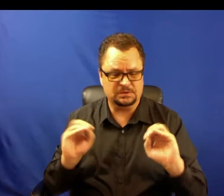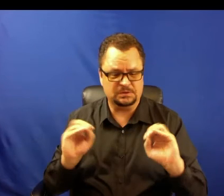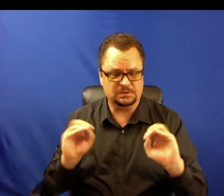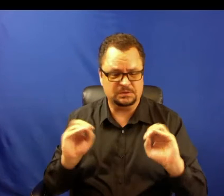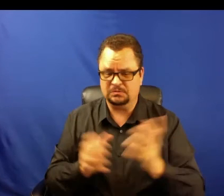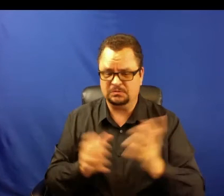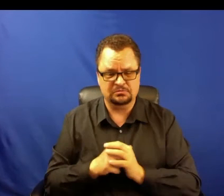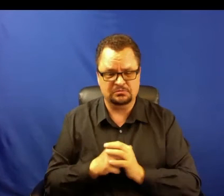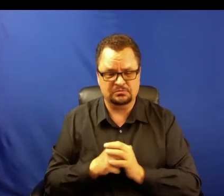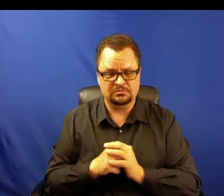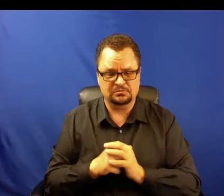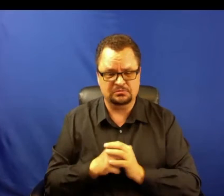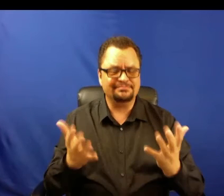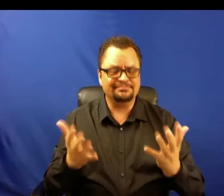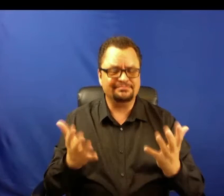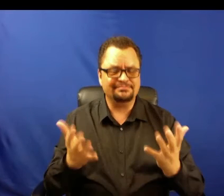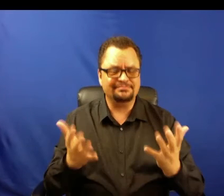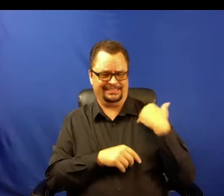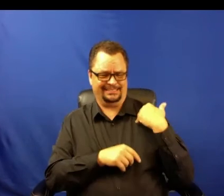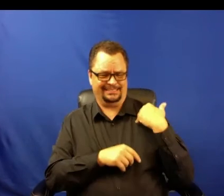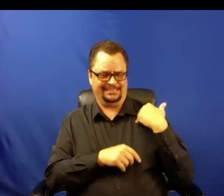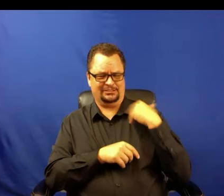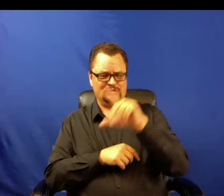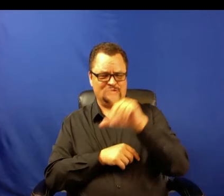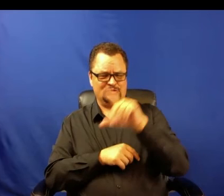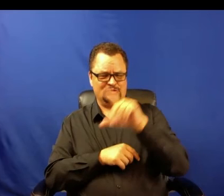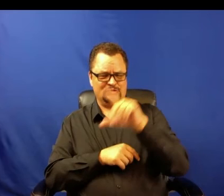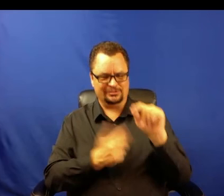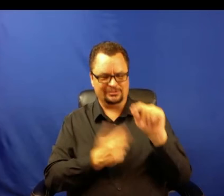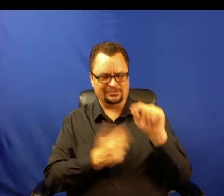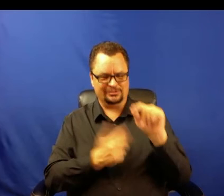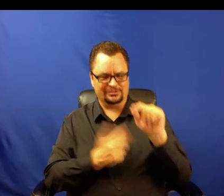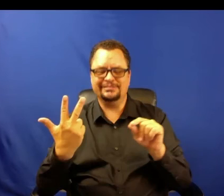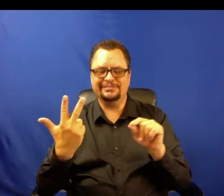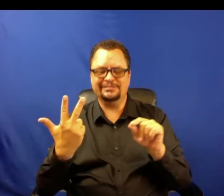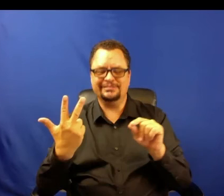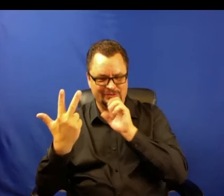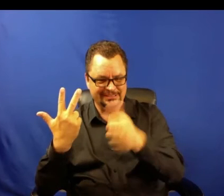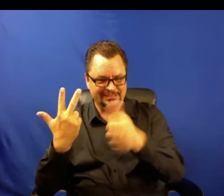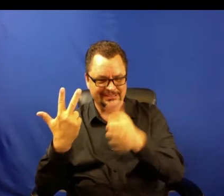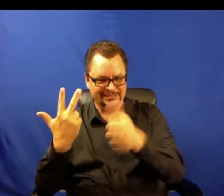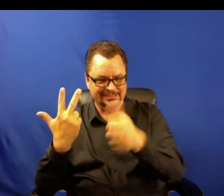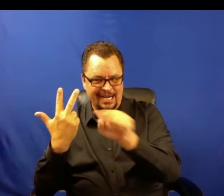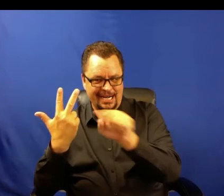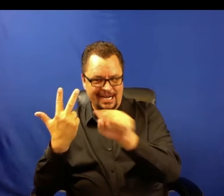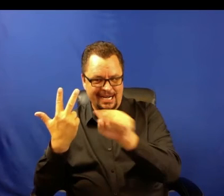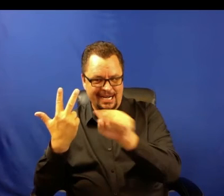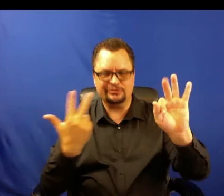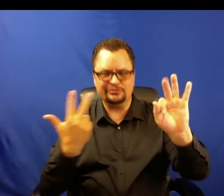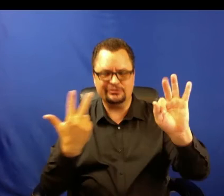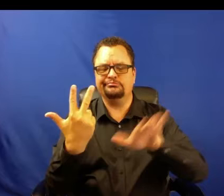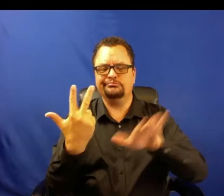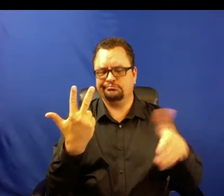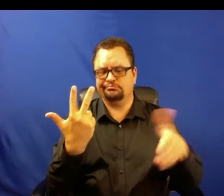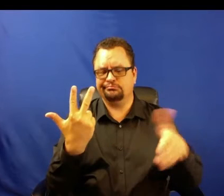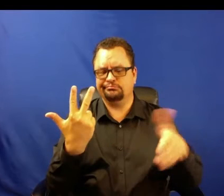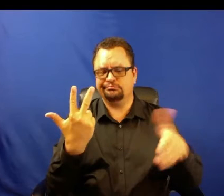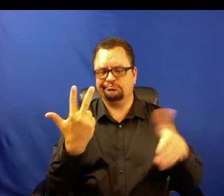19. It's one of them is a 19-year-old and the other two are 16-year-olds. Okay, thank you.